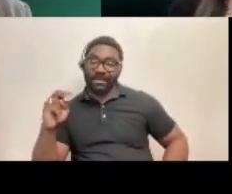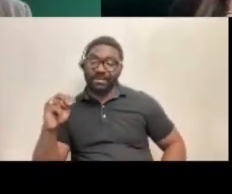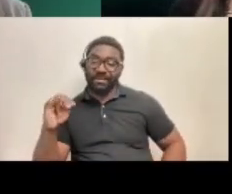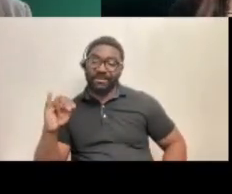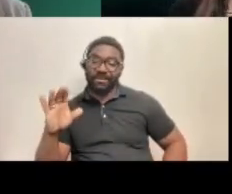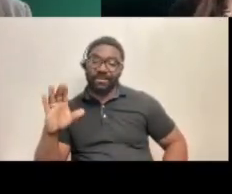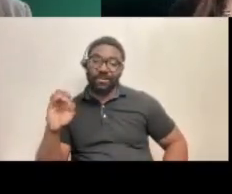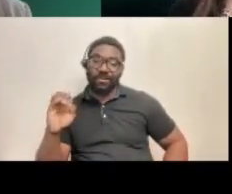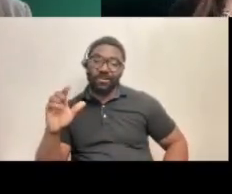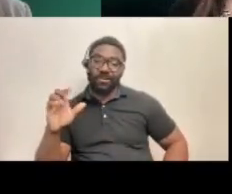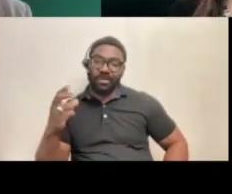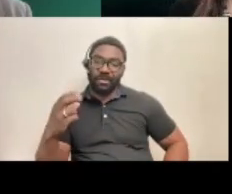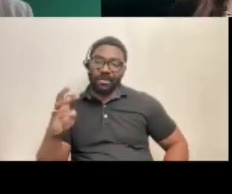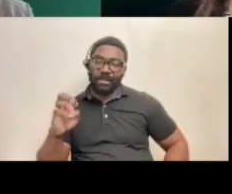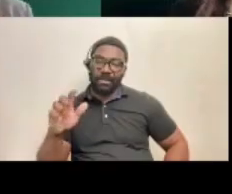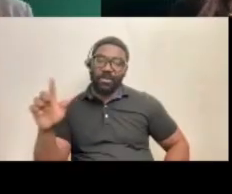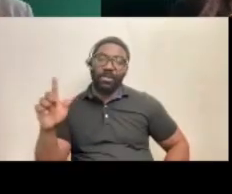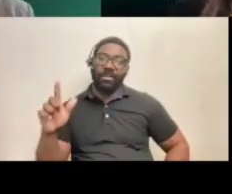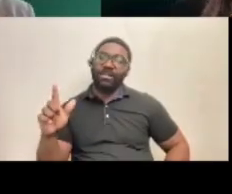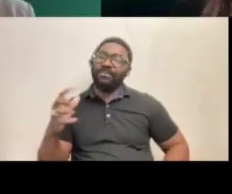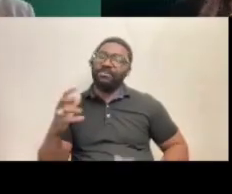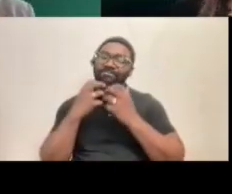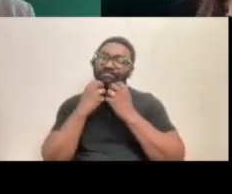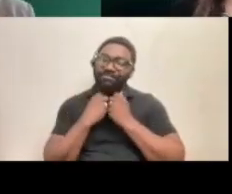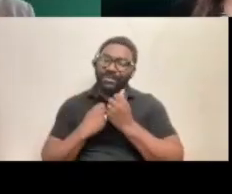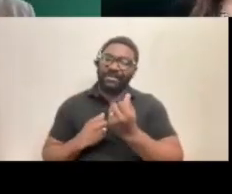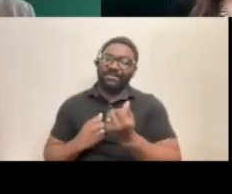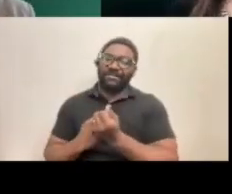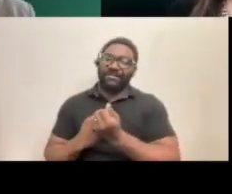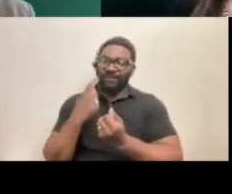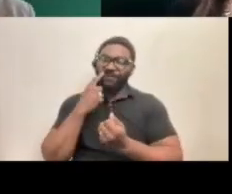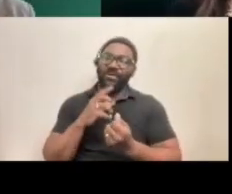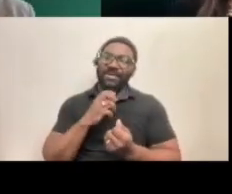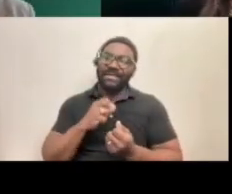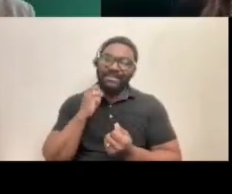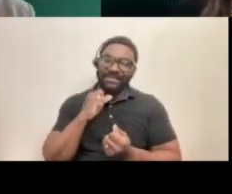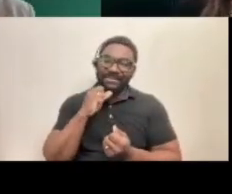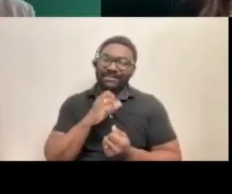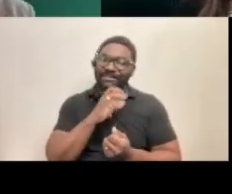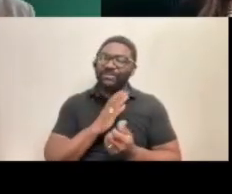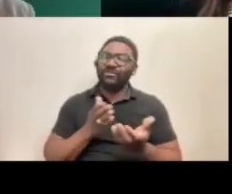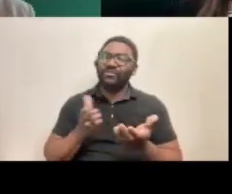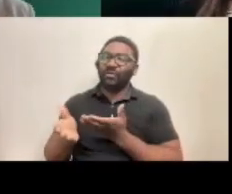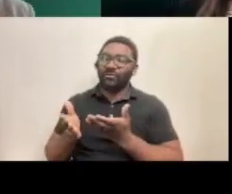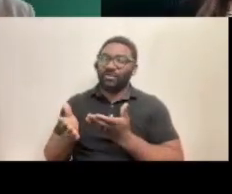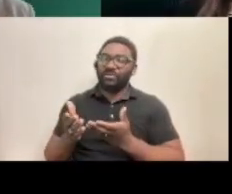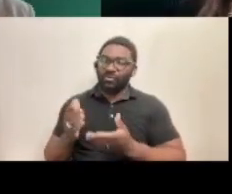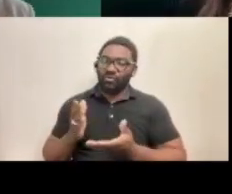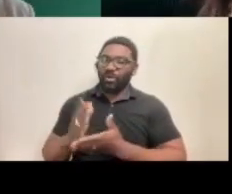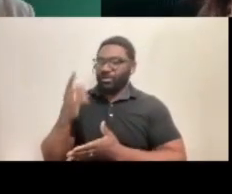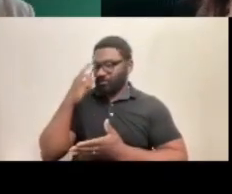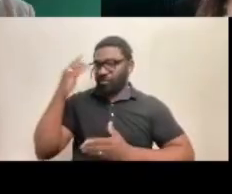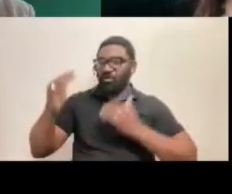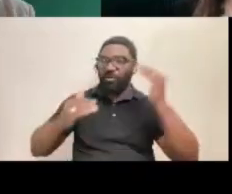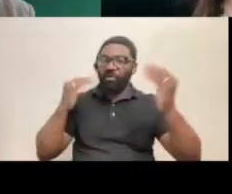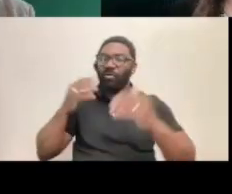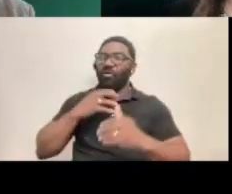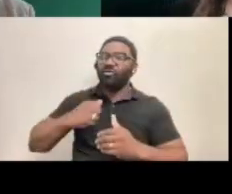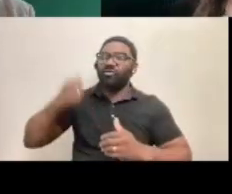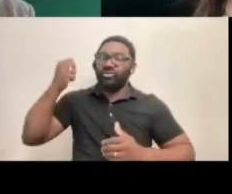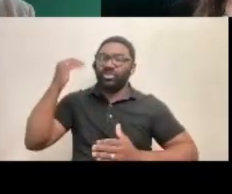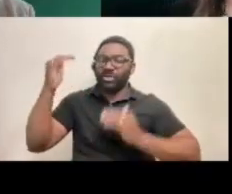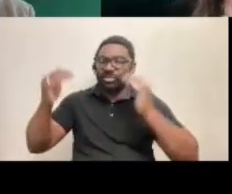dedicated advocate for aging services and the rights of older adults, committed to driving meaningful change to strengthen the direct